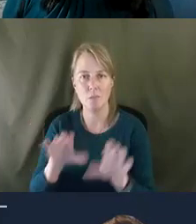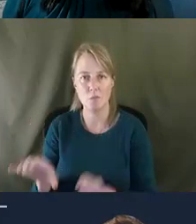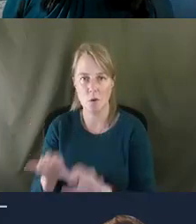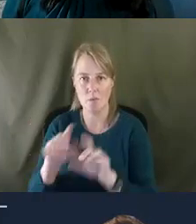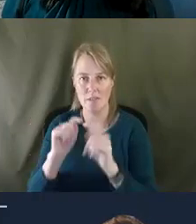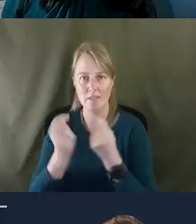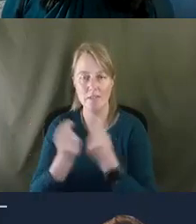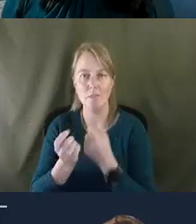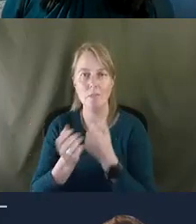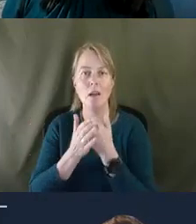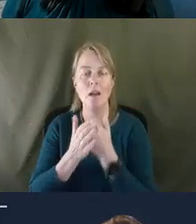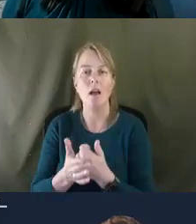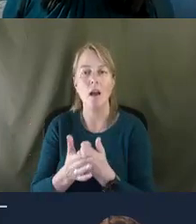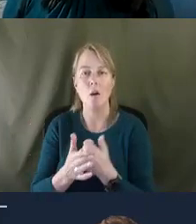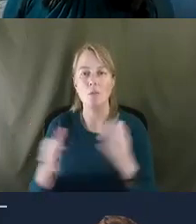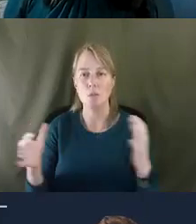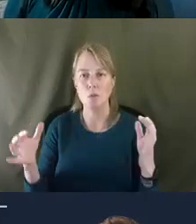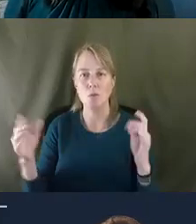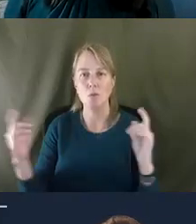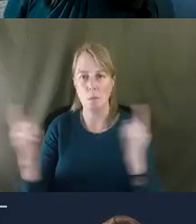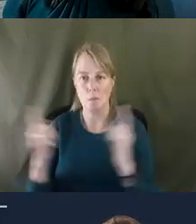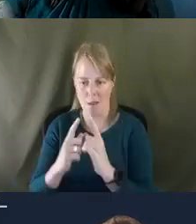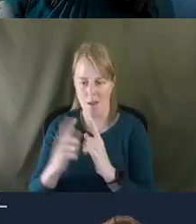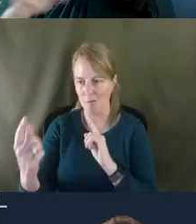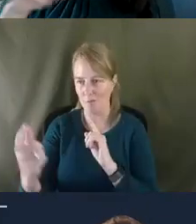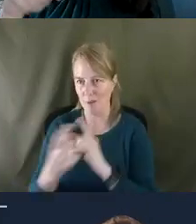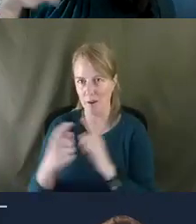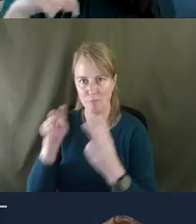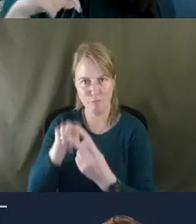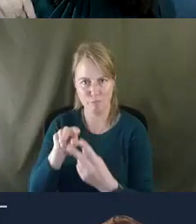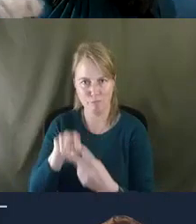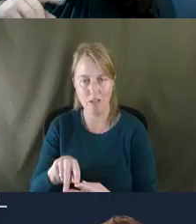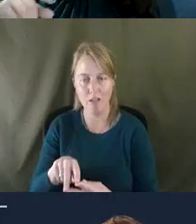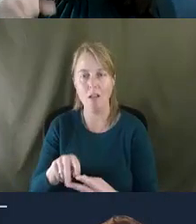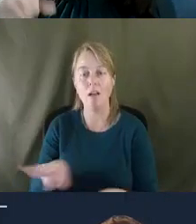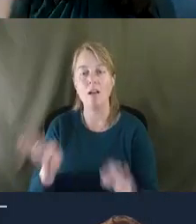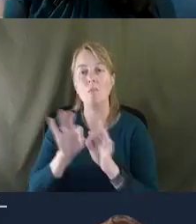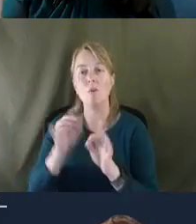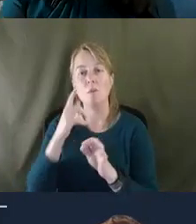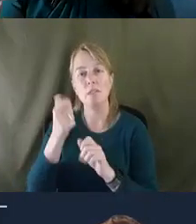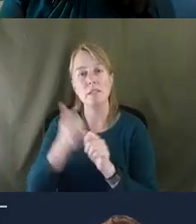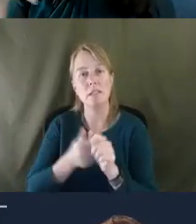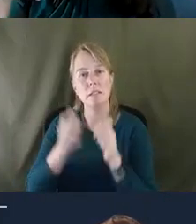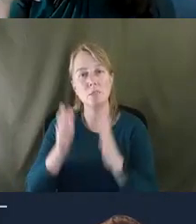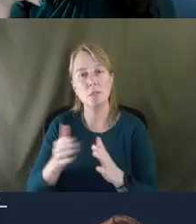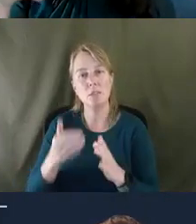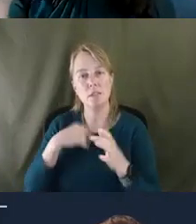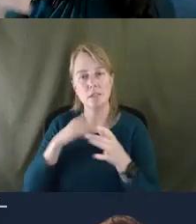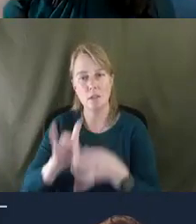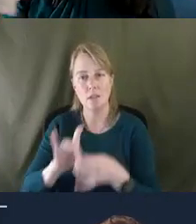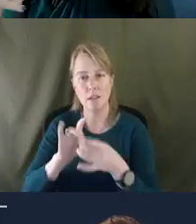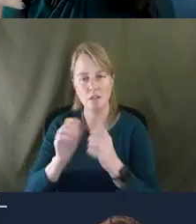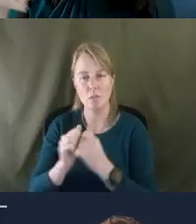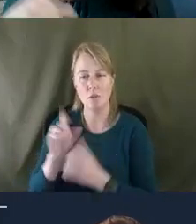helped to put the pairs together. And it was important because each one of us has a relationship with each of the divisions. So we